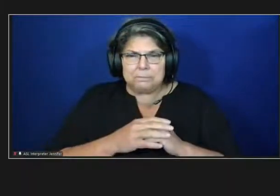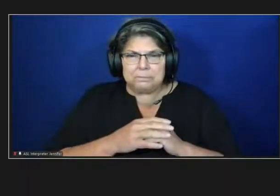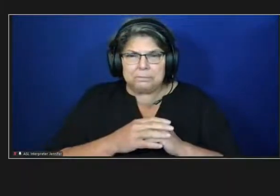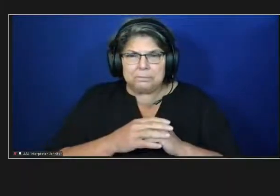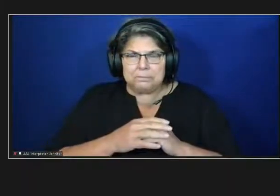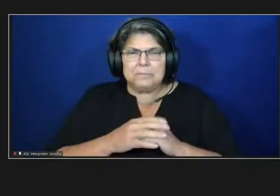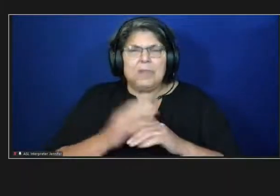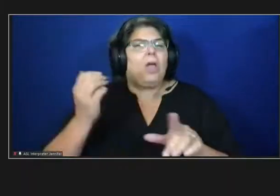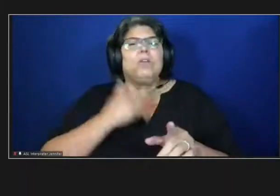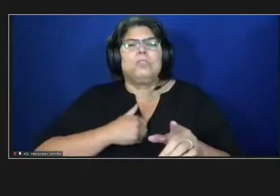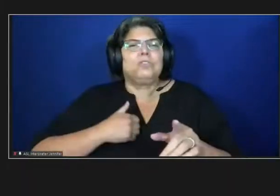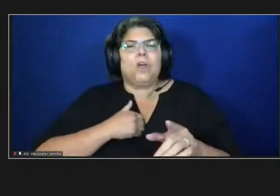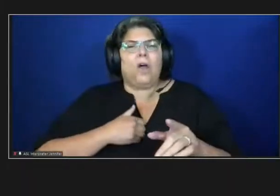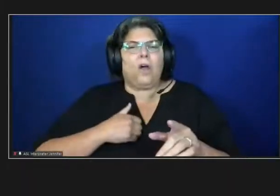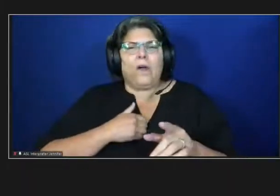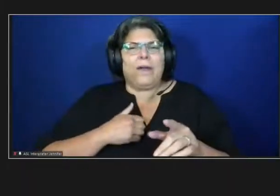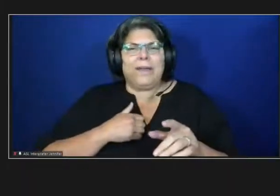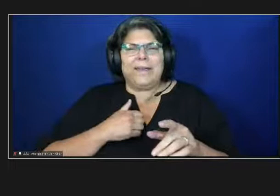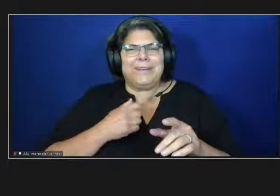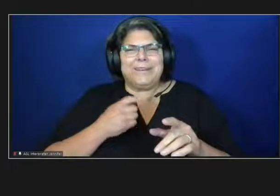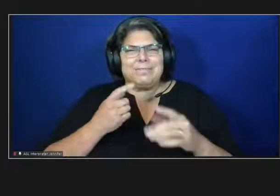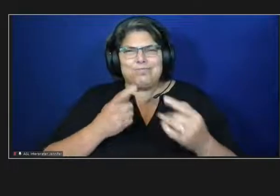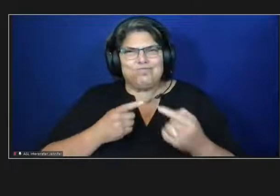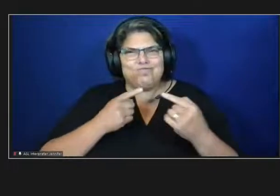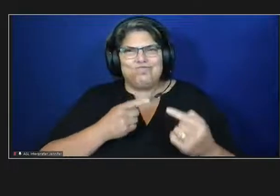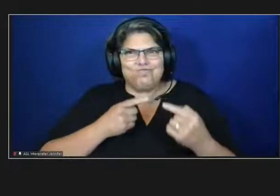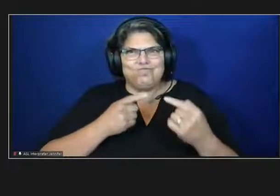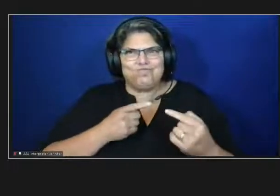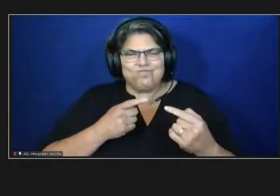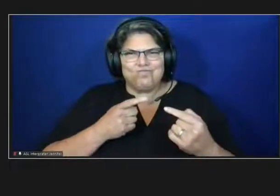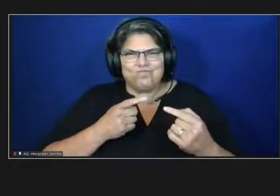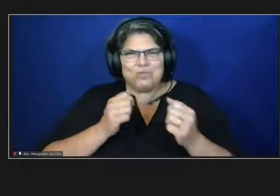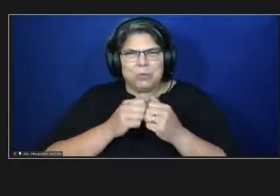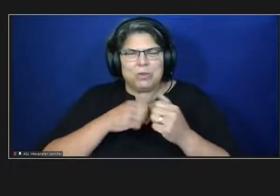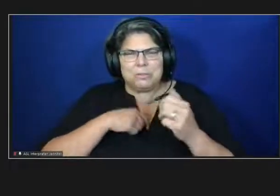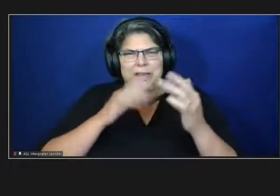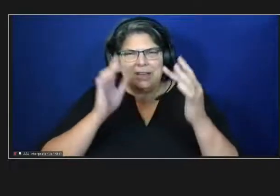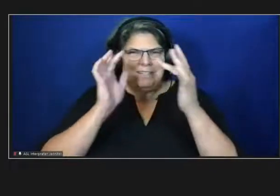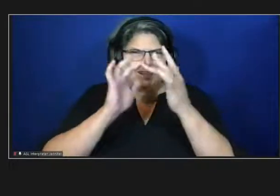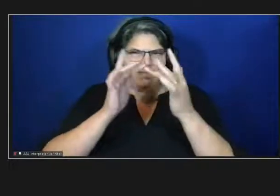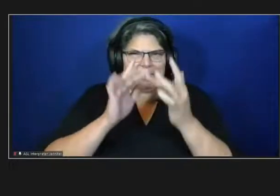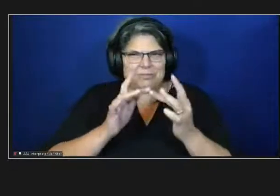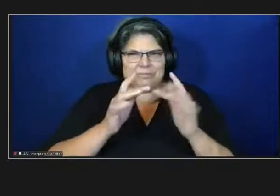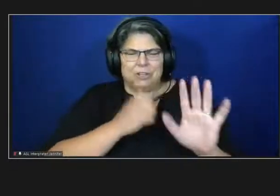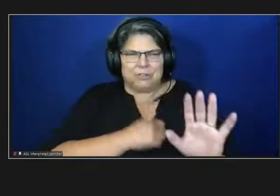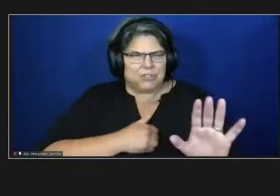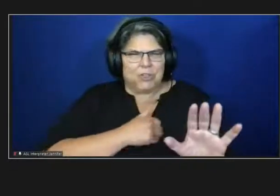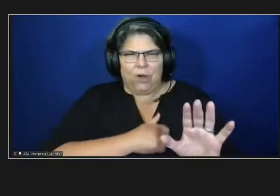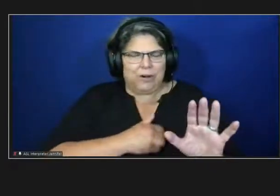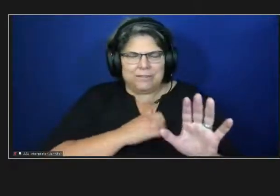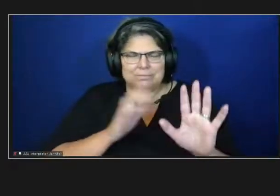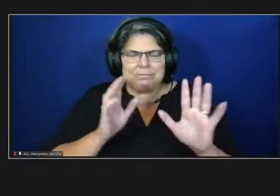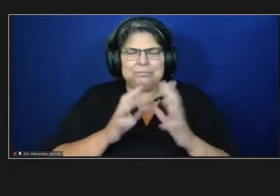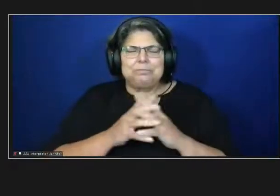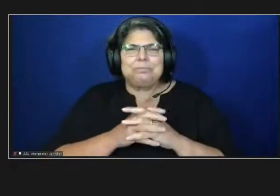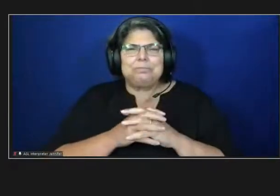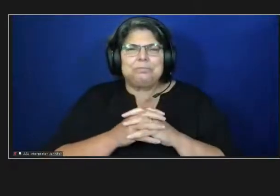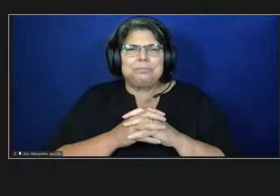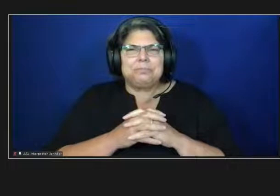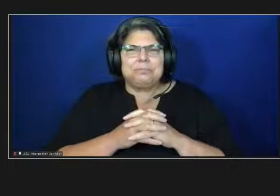Sorry, I'm having a little bit of connection difficulty. So sorry about the lag.